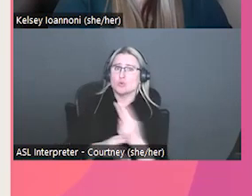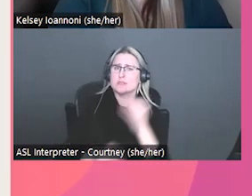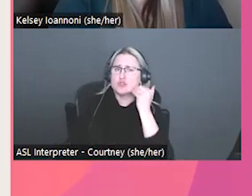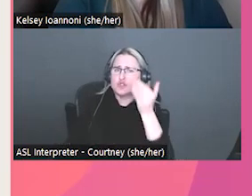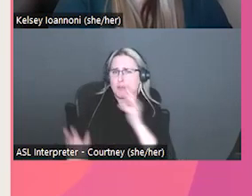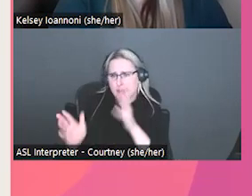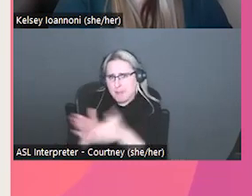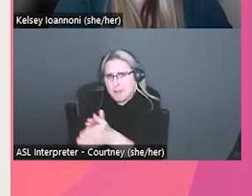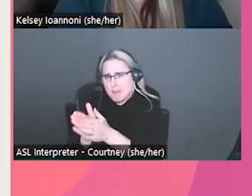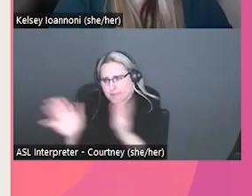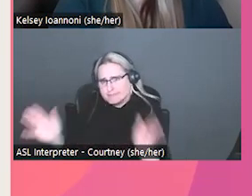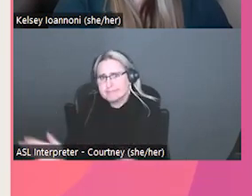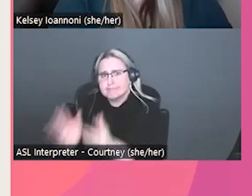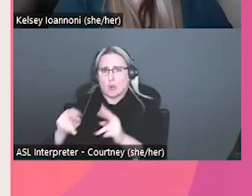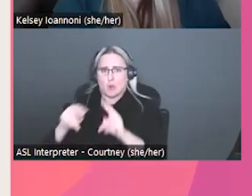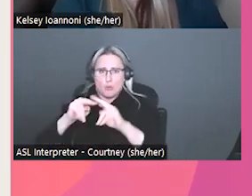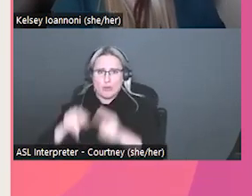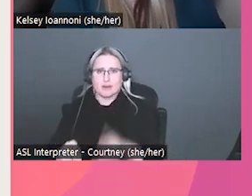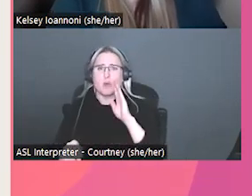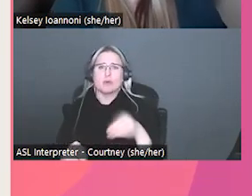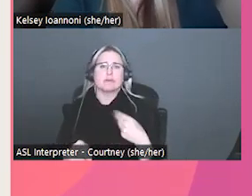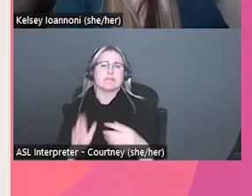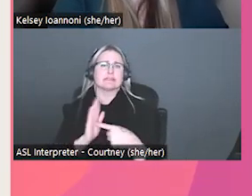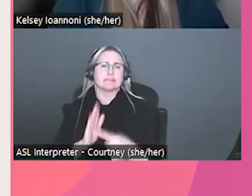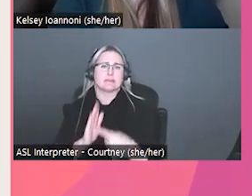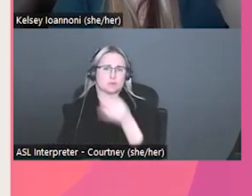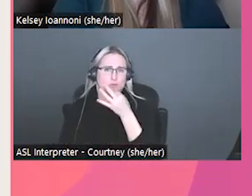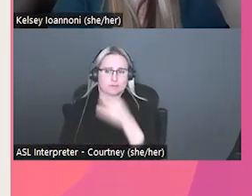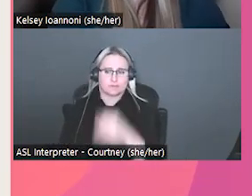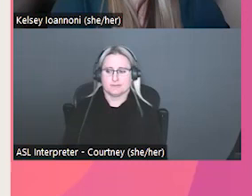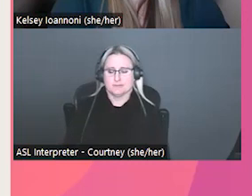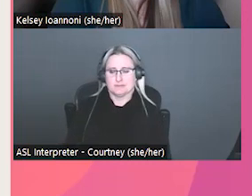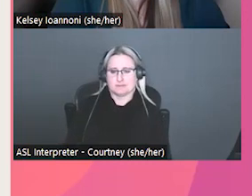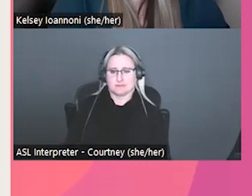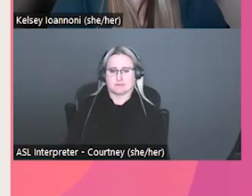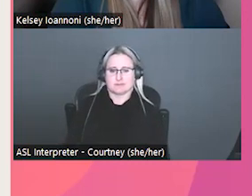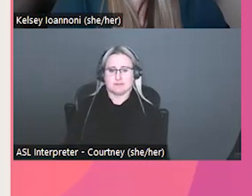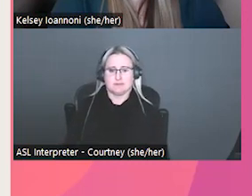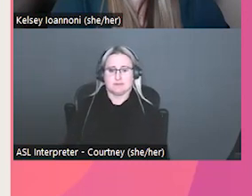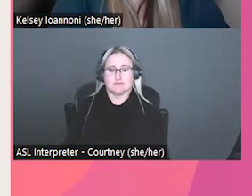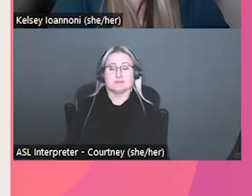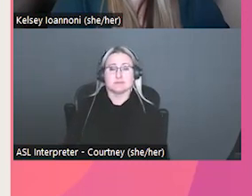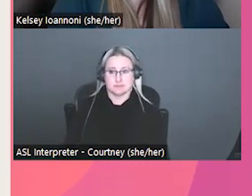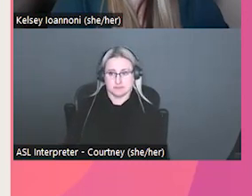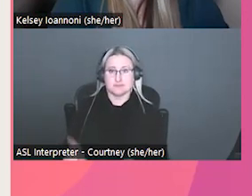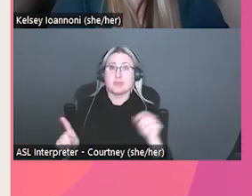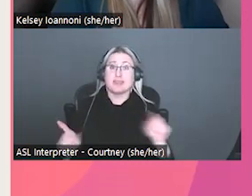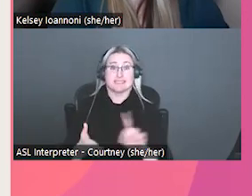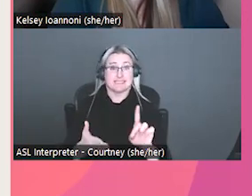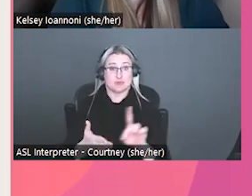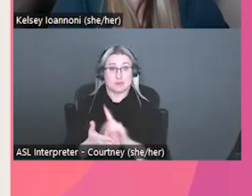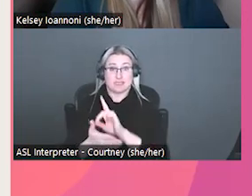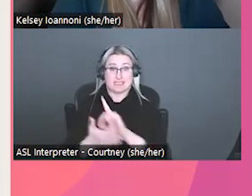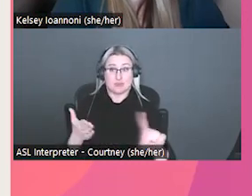patients to lose weight, which I'm going to give you an example of in a few slides. This discriminatory treatment or sizeism